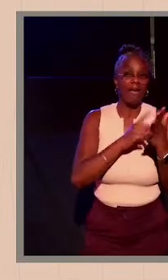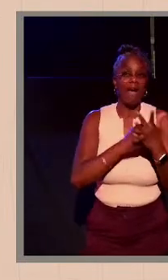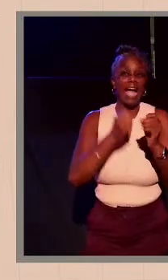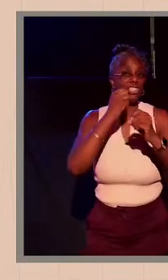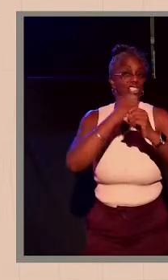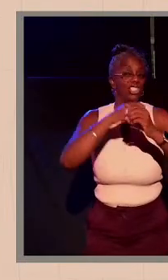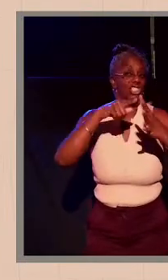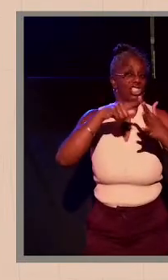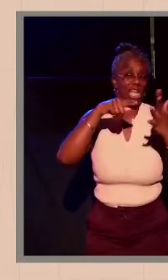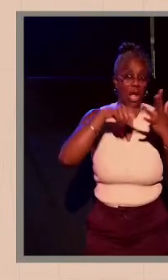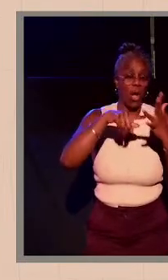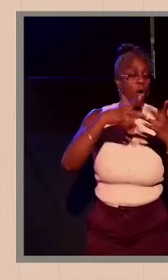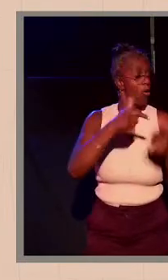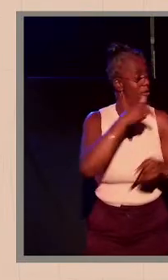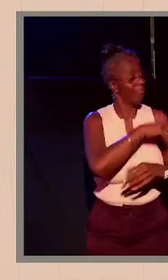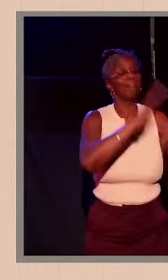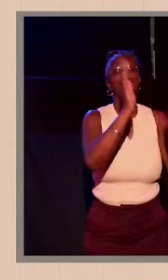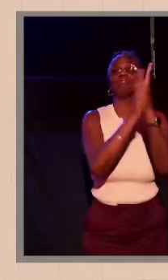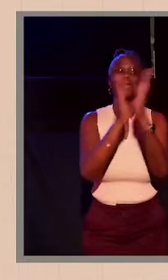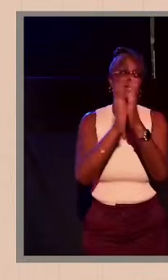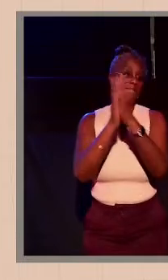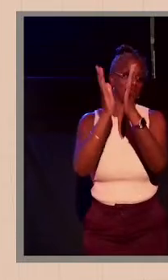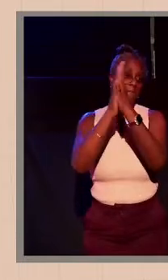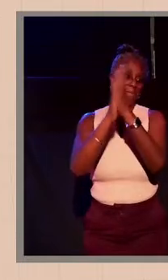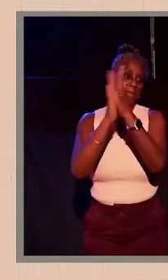event run smoothly. Please give.